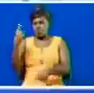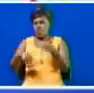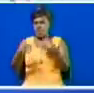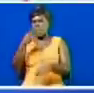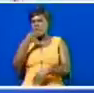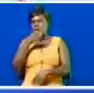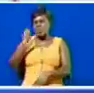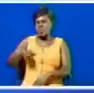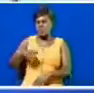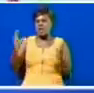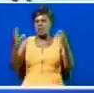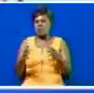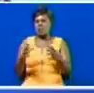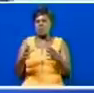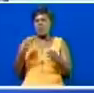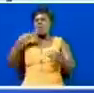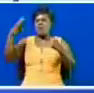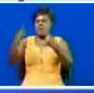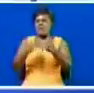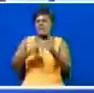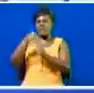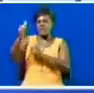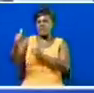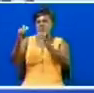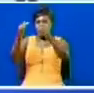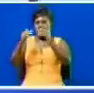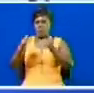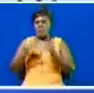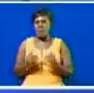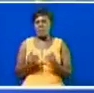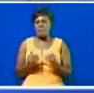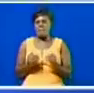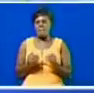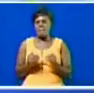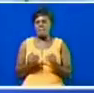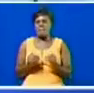in the men's and women's 800 meters, respectively.